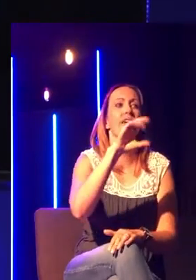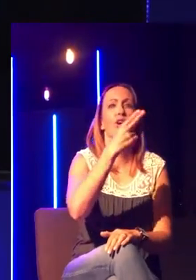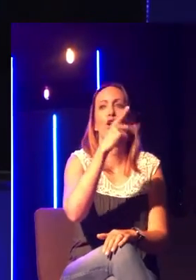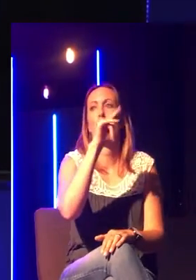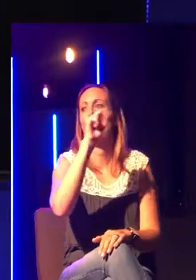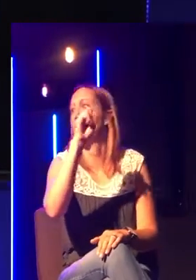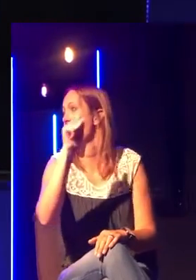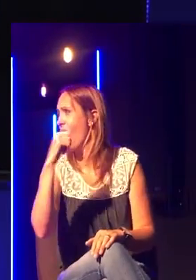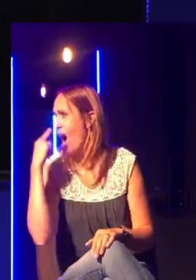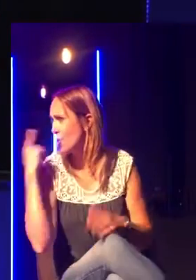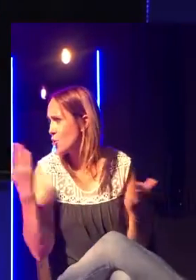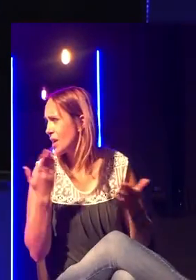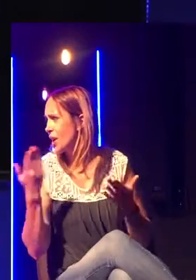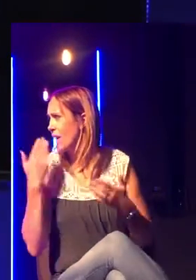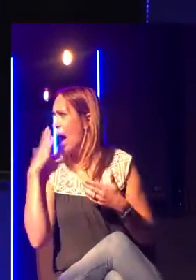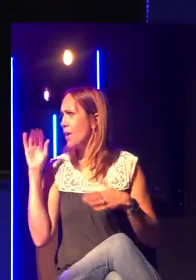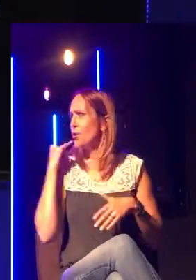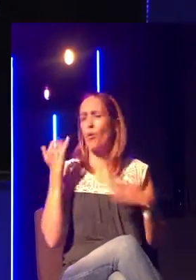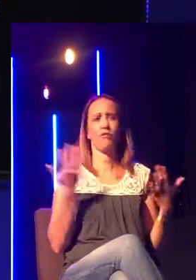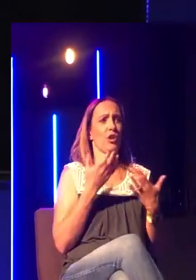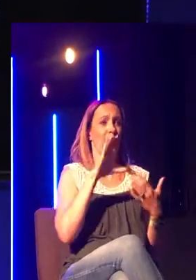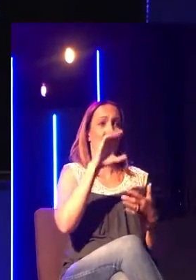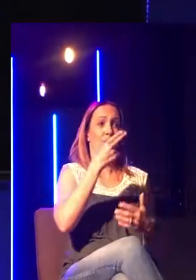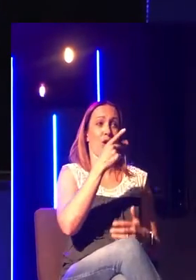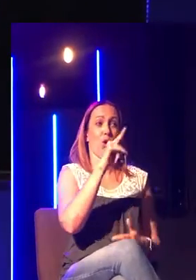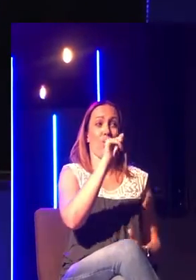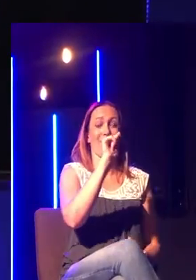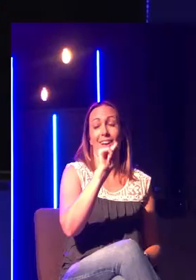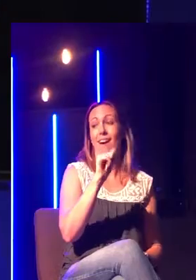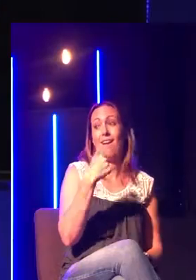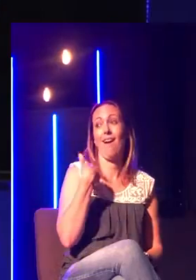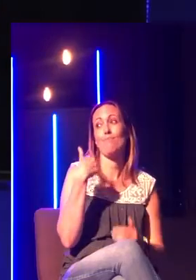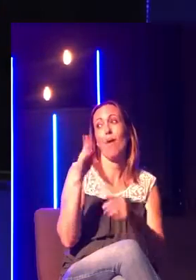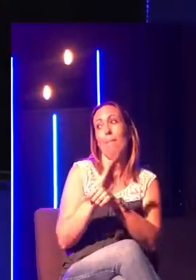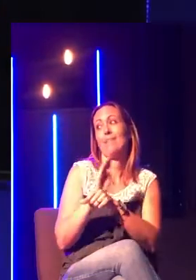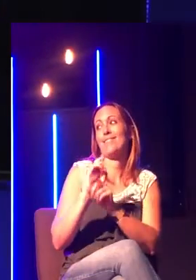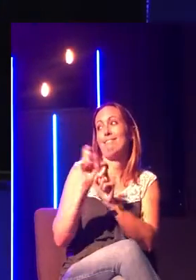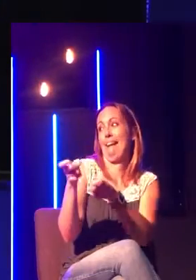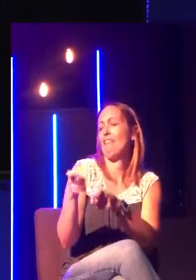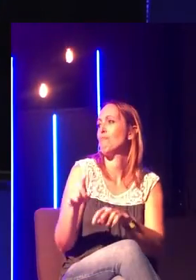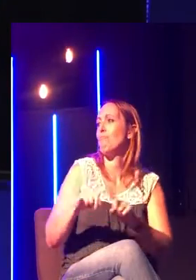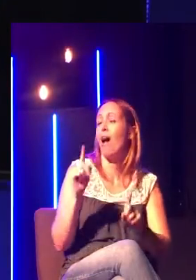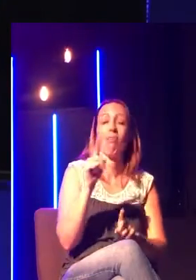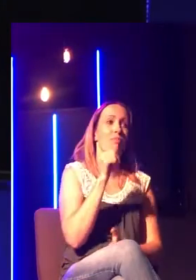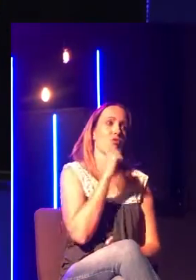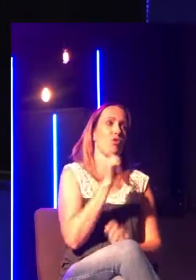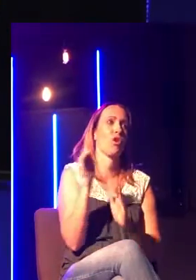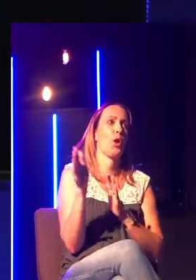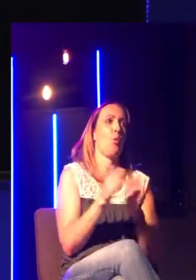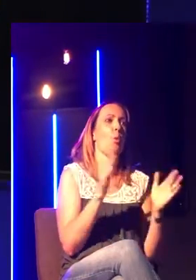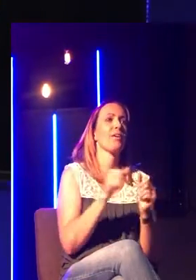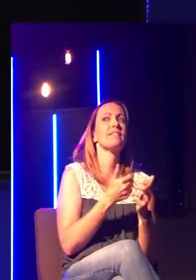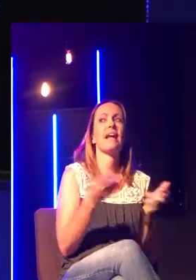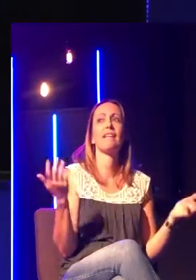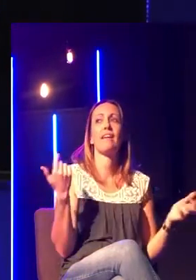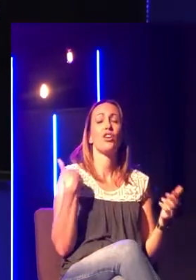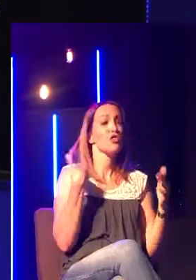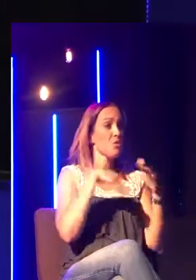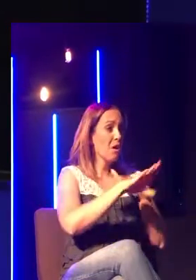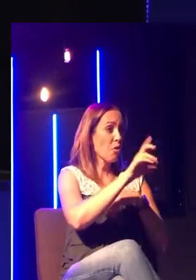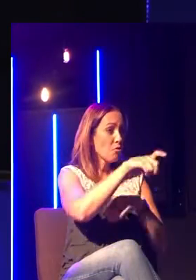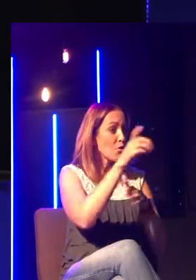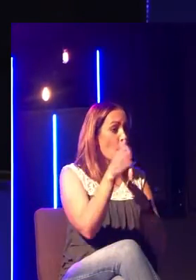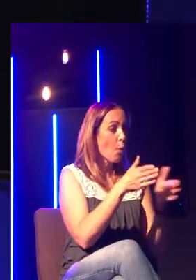are you in this service? I don't know if you were in this service because I'm going to point you out and get you some business. This girl can organize anything. She walked in. Is there anything that you